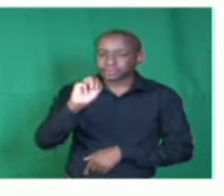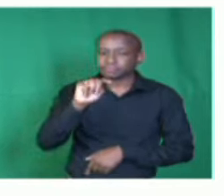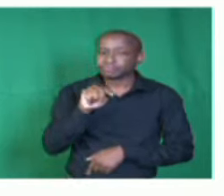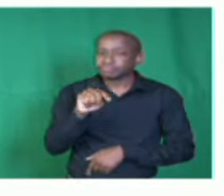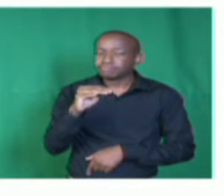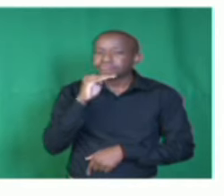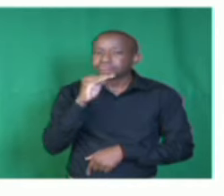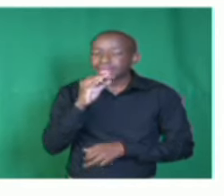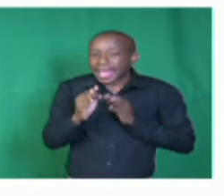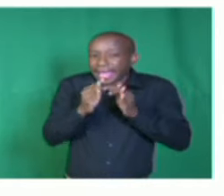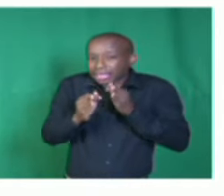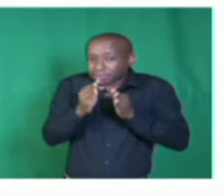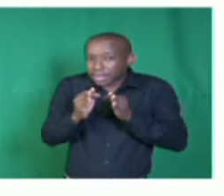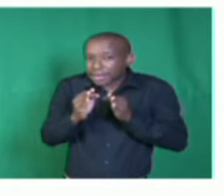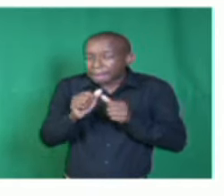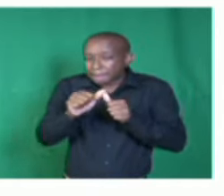It explains better how